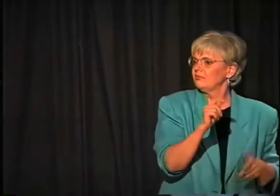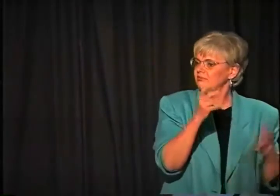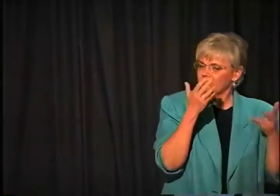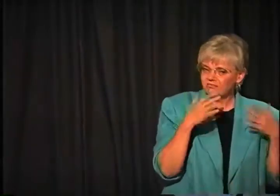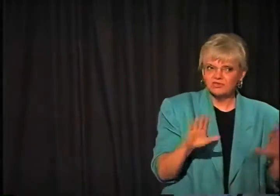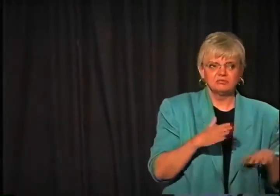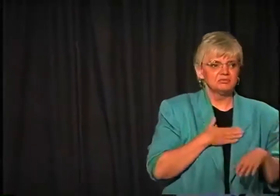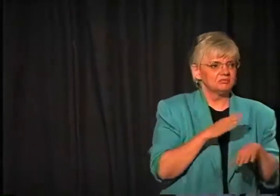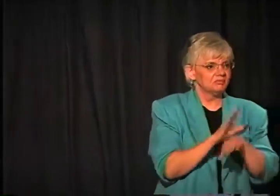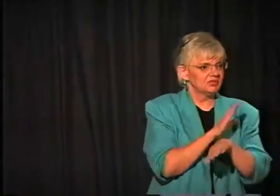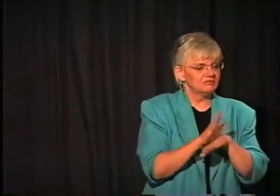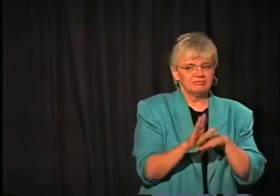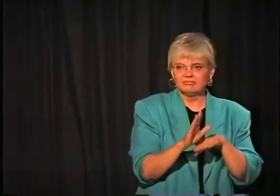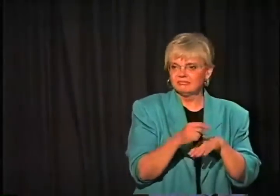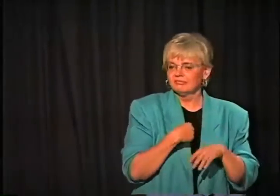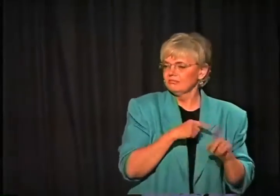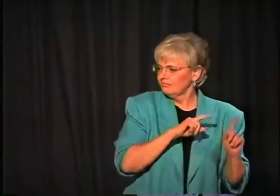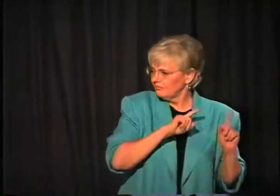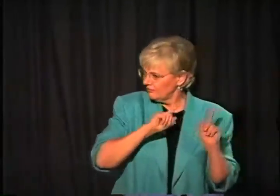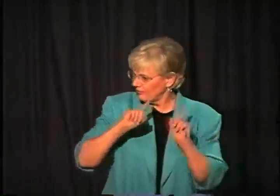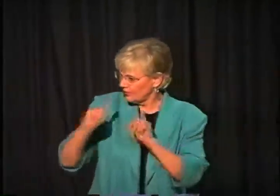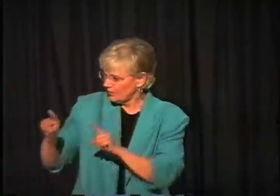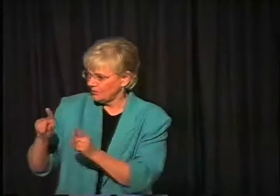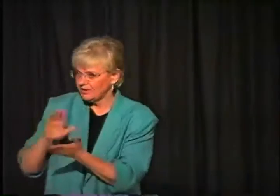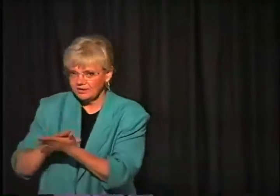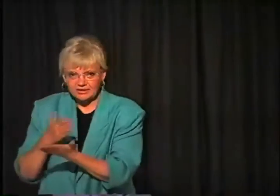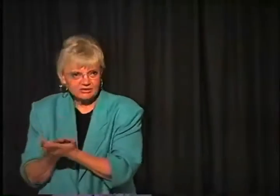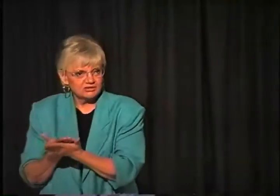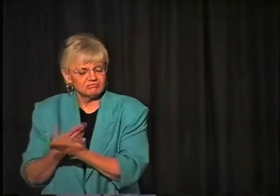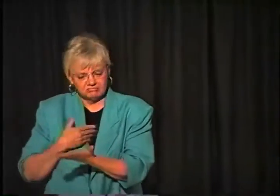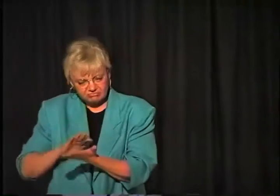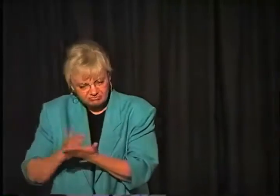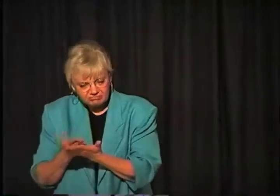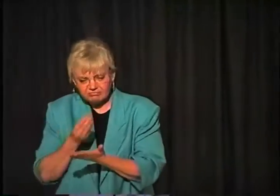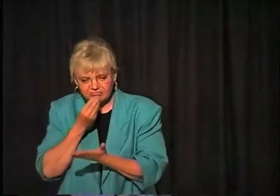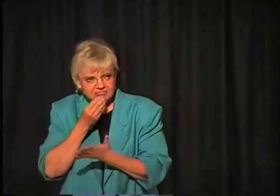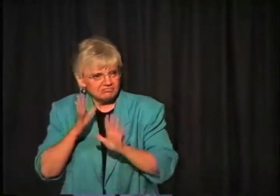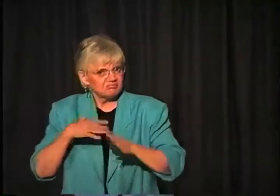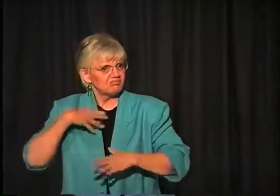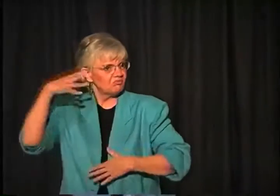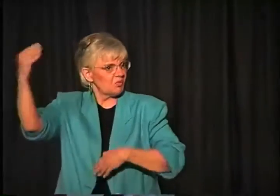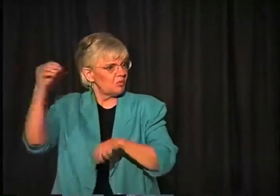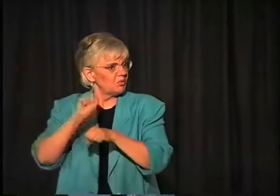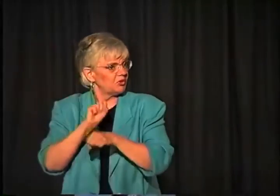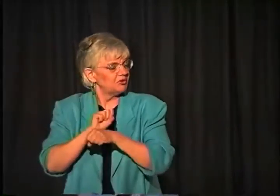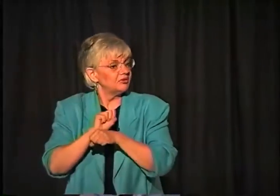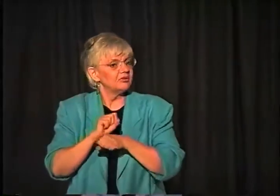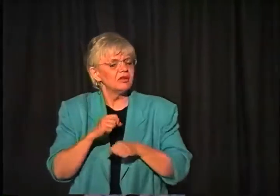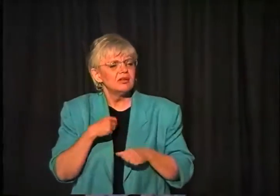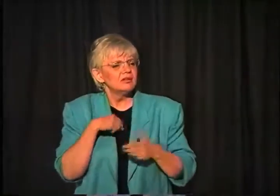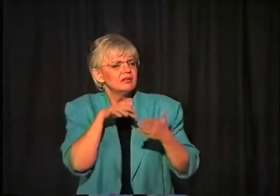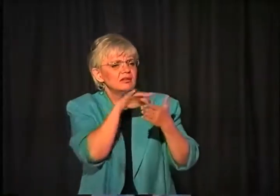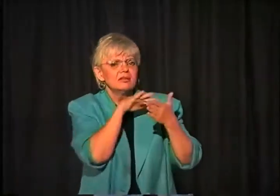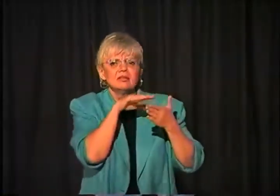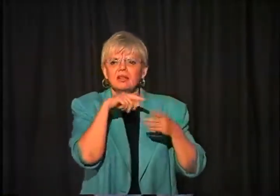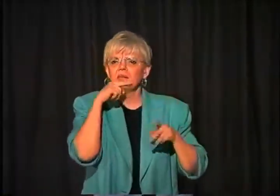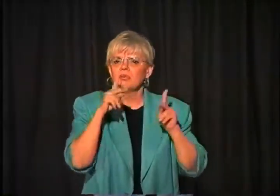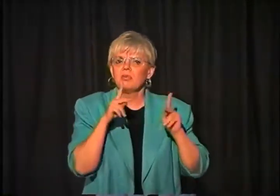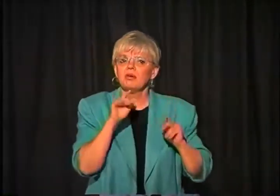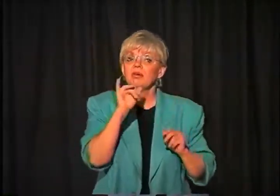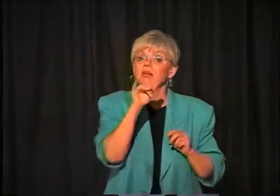the bathroom without having to turn on the radio. We go there, we do our business, we go to the kitchen, get our breakfast, and off we head to